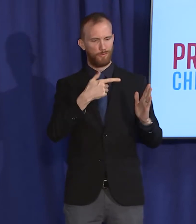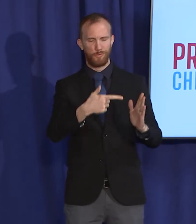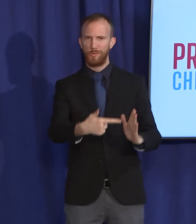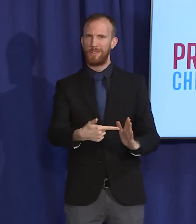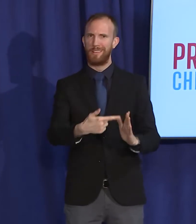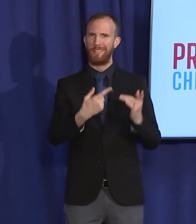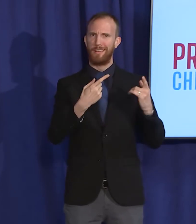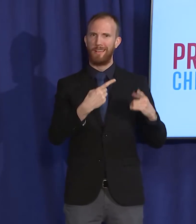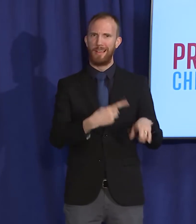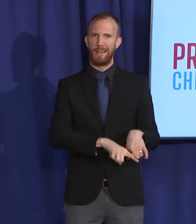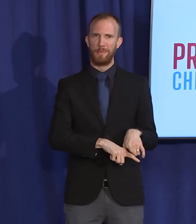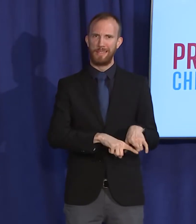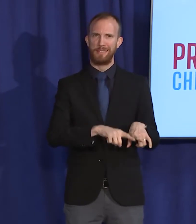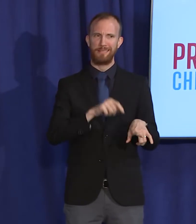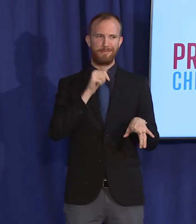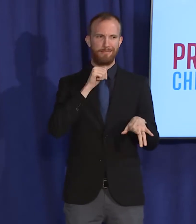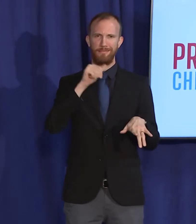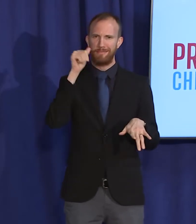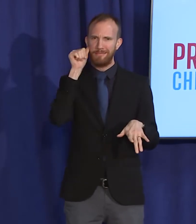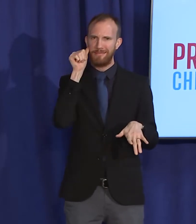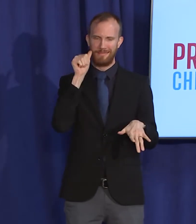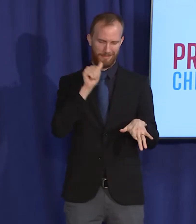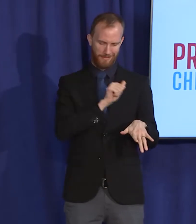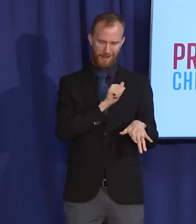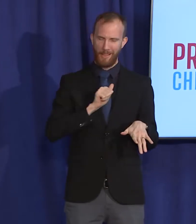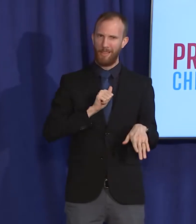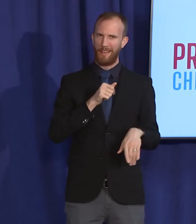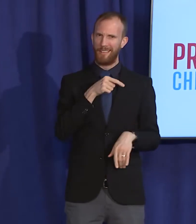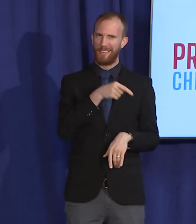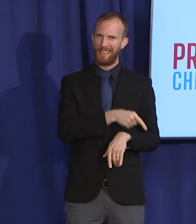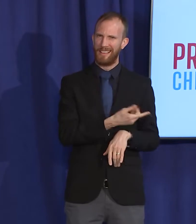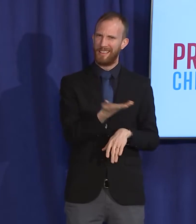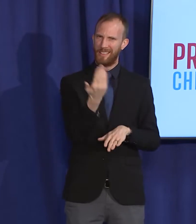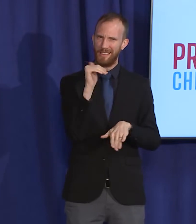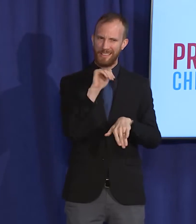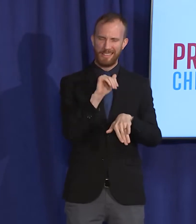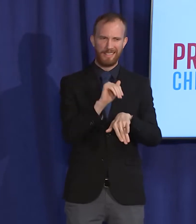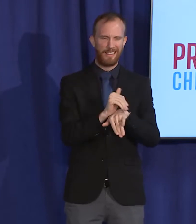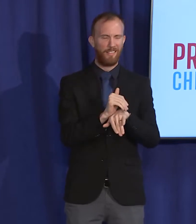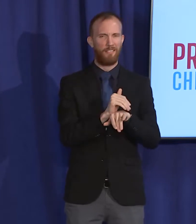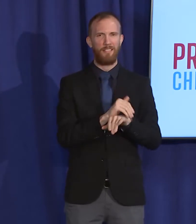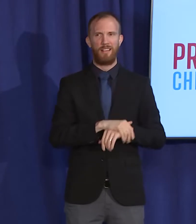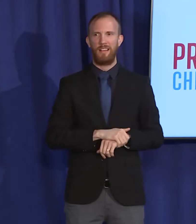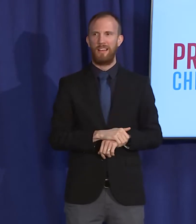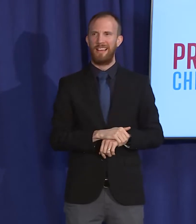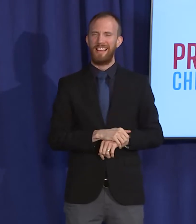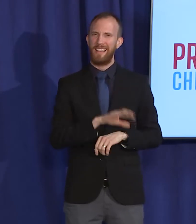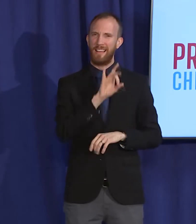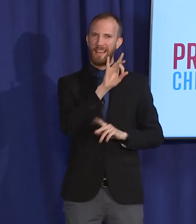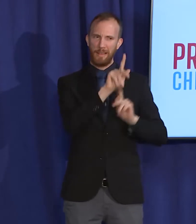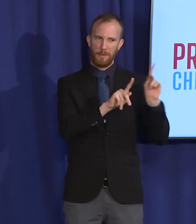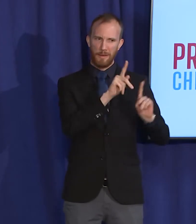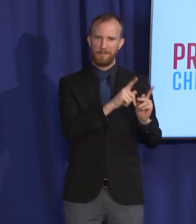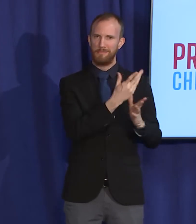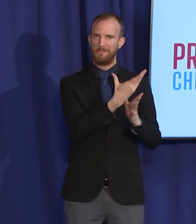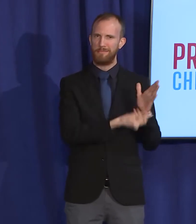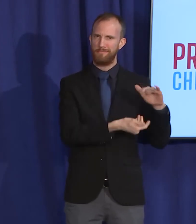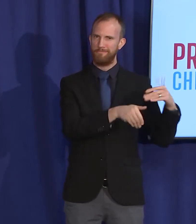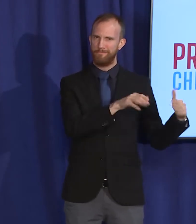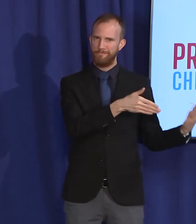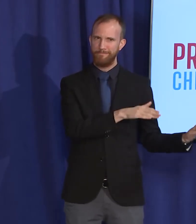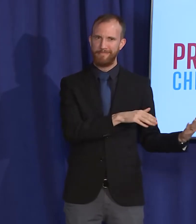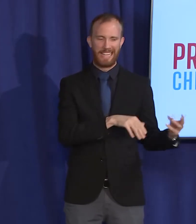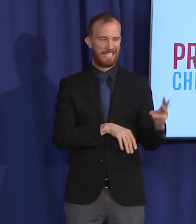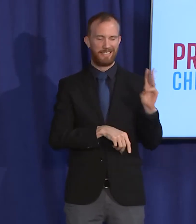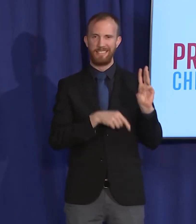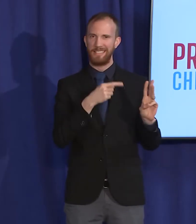in Atlanta and suburban Atlanta yesterday evening. It took the lives of 8 victims, at least 6 of